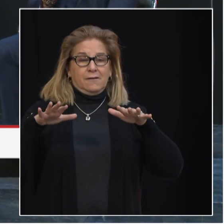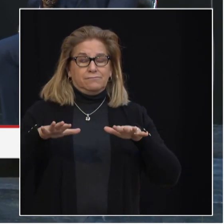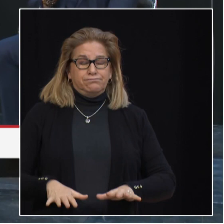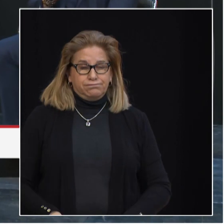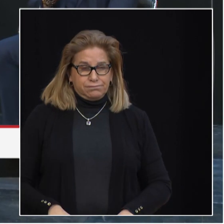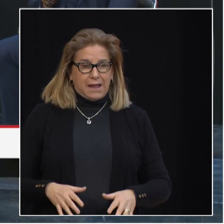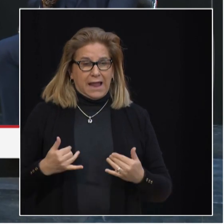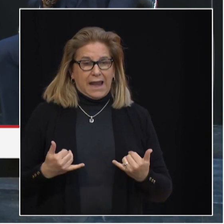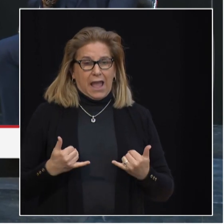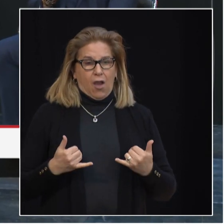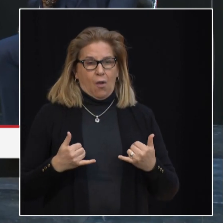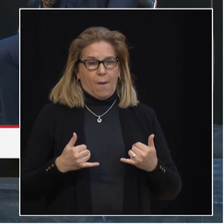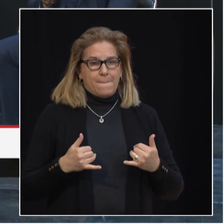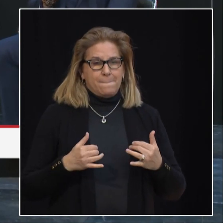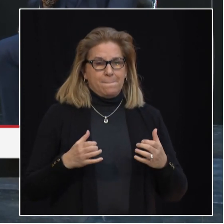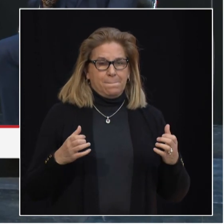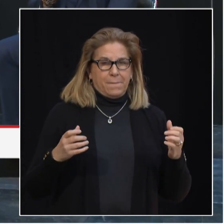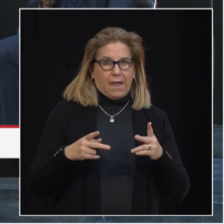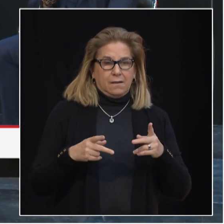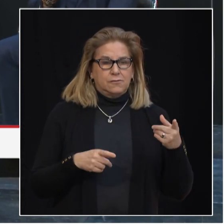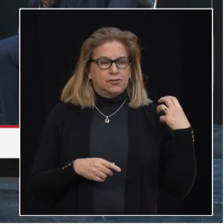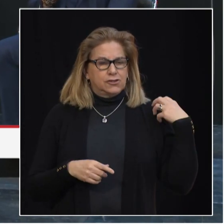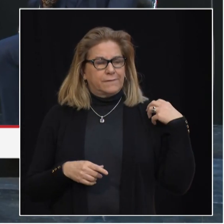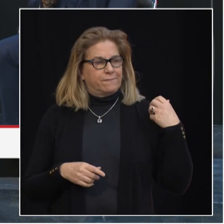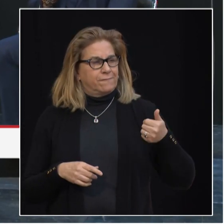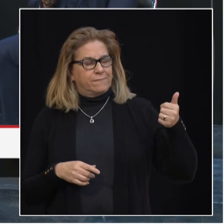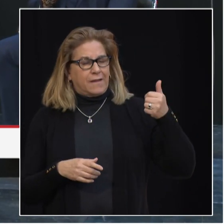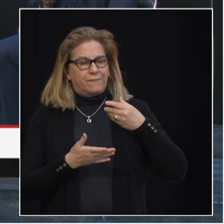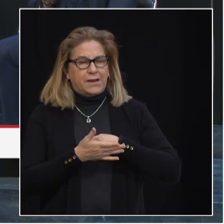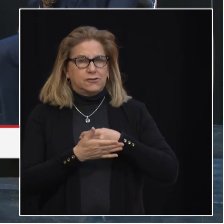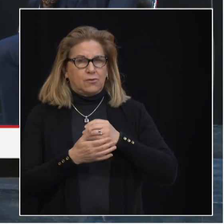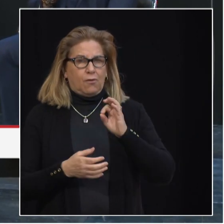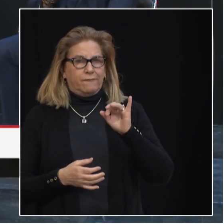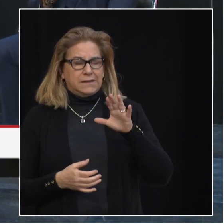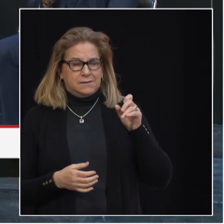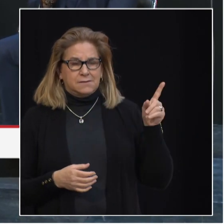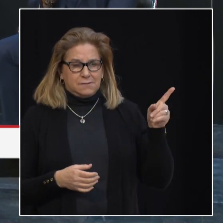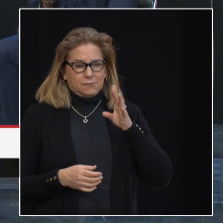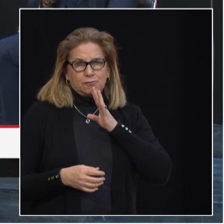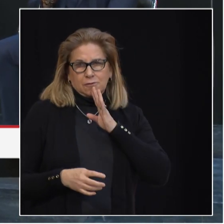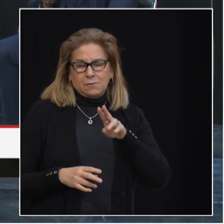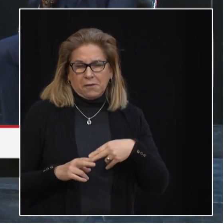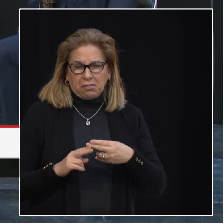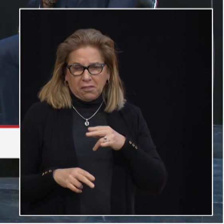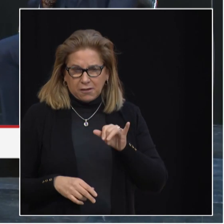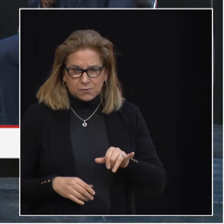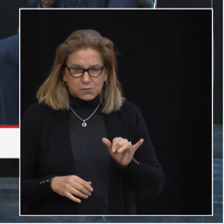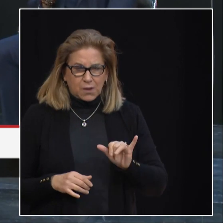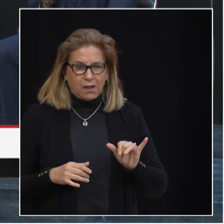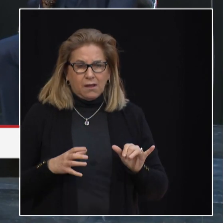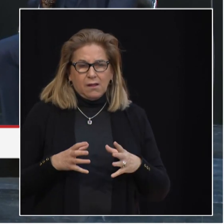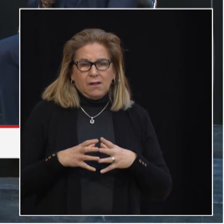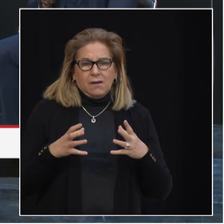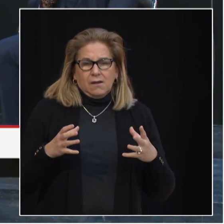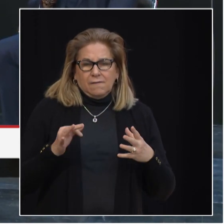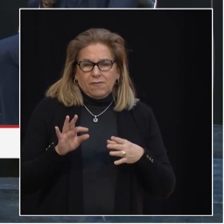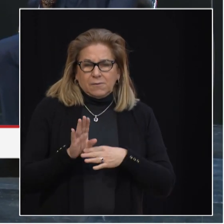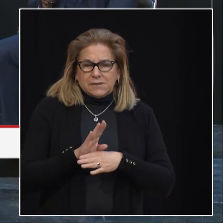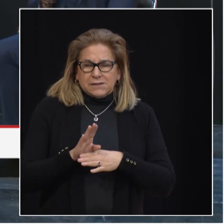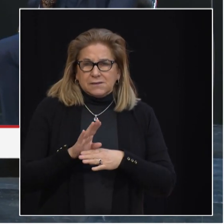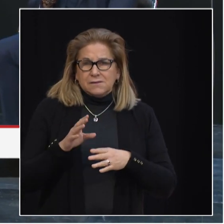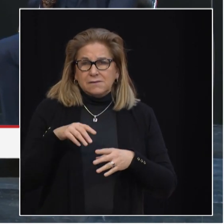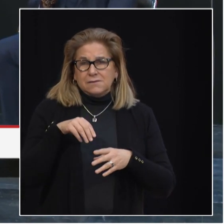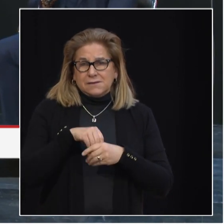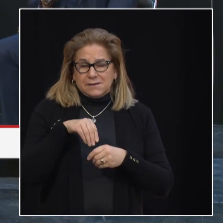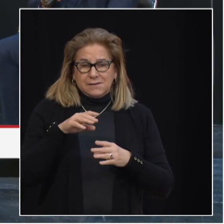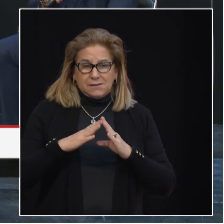some headwinds that we might have in the next few years, driven largely by some of the commercial properties downtown. And Stephanie, I was wondering if you could give us